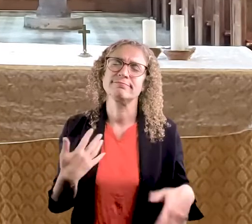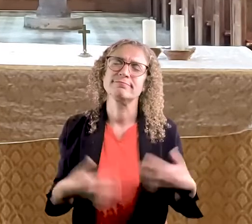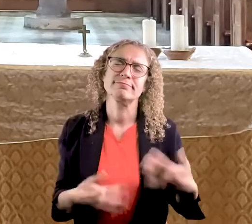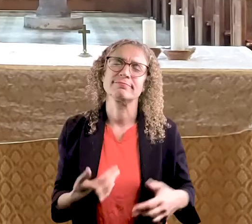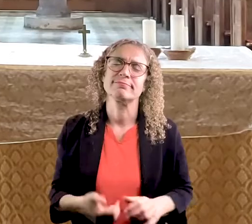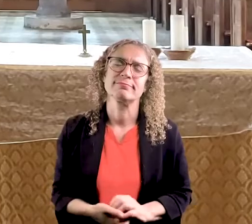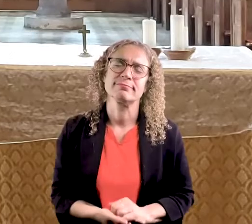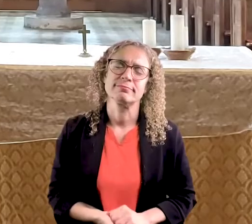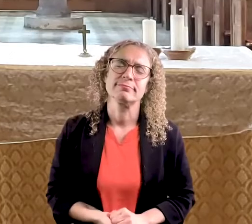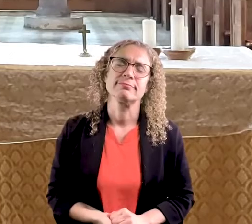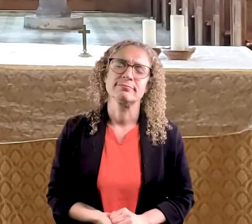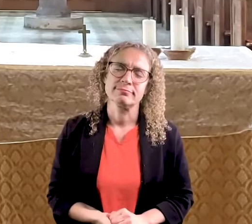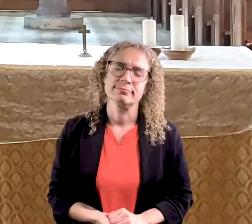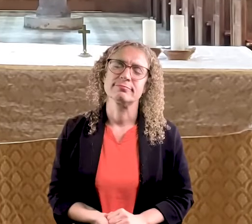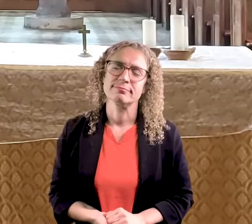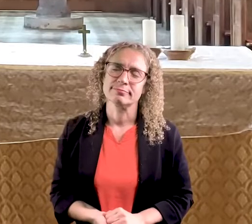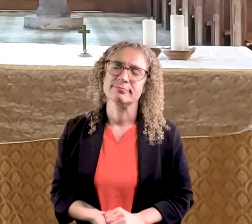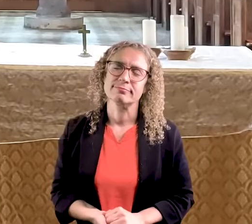hurt.